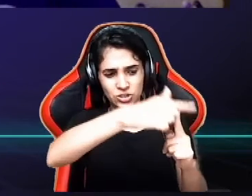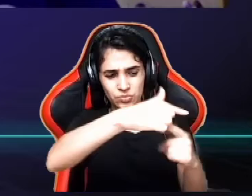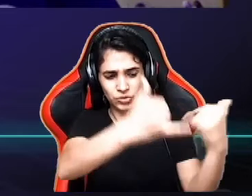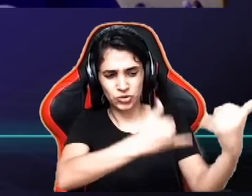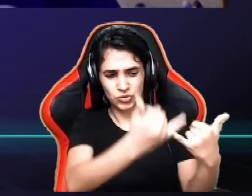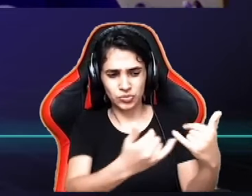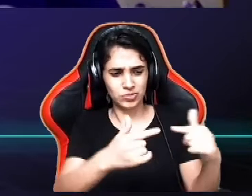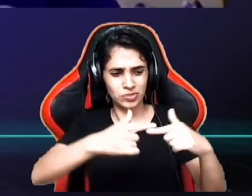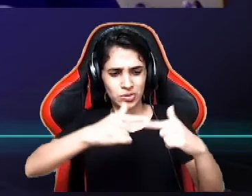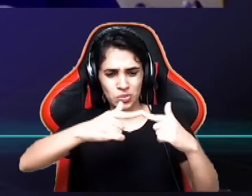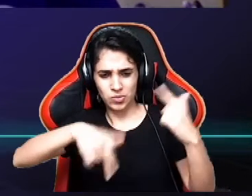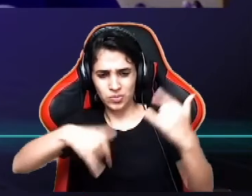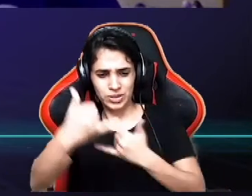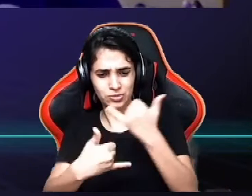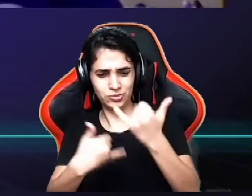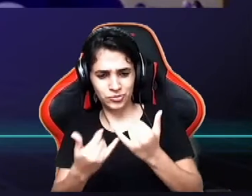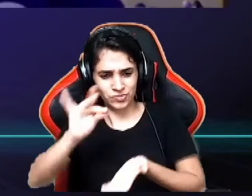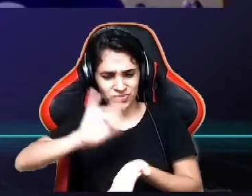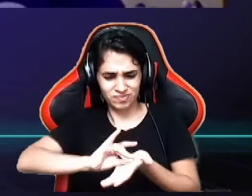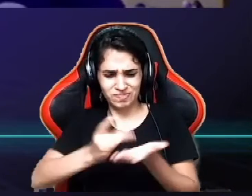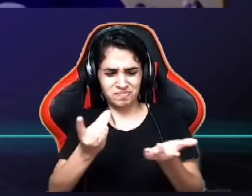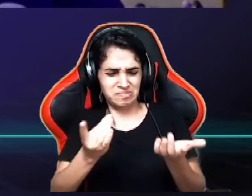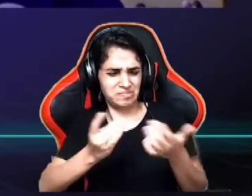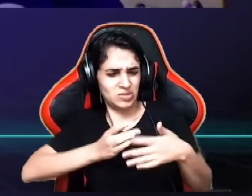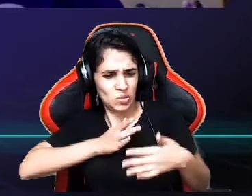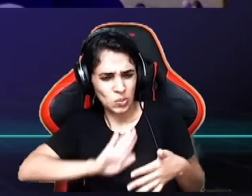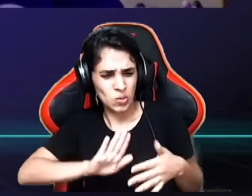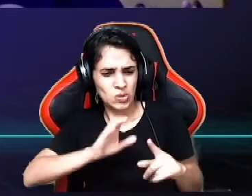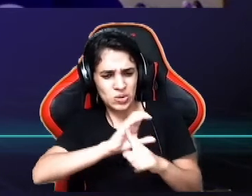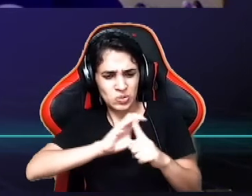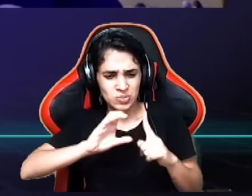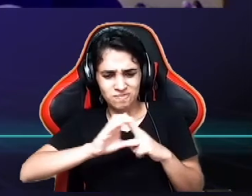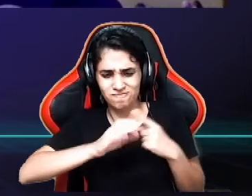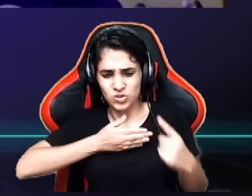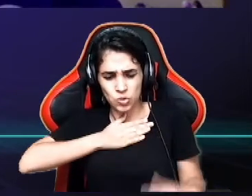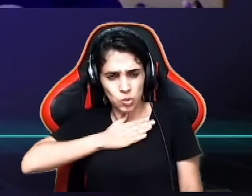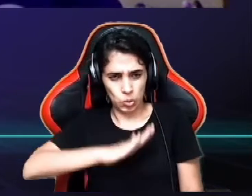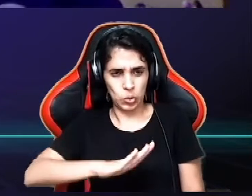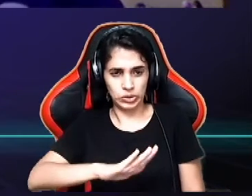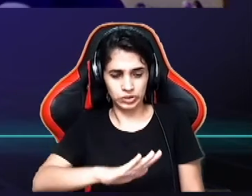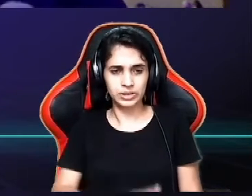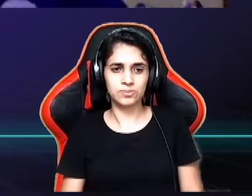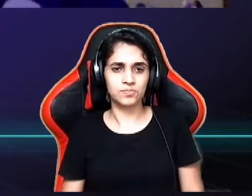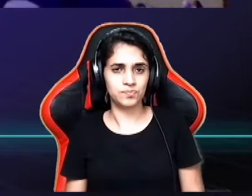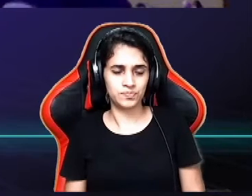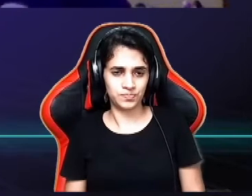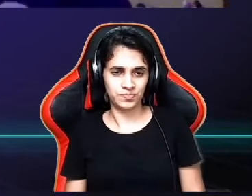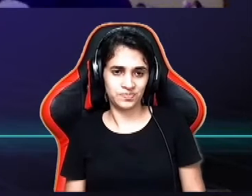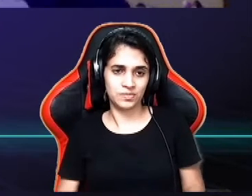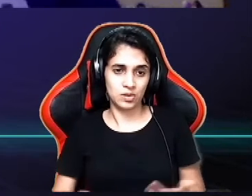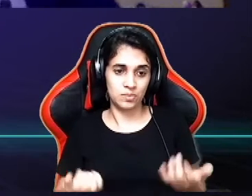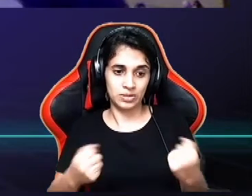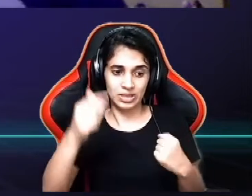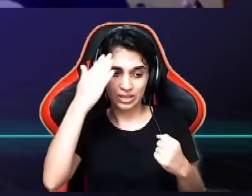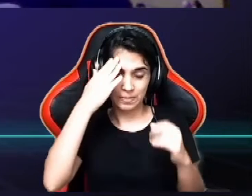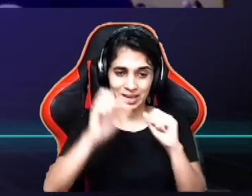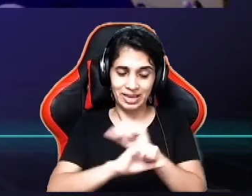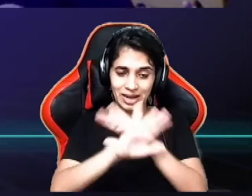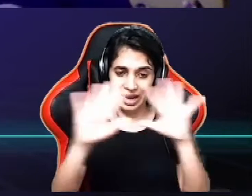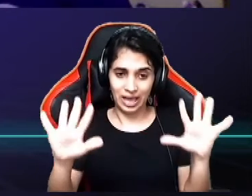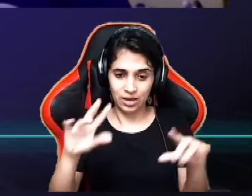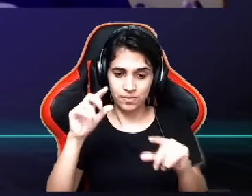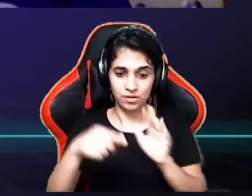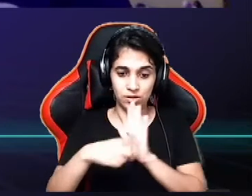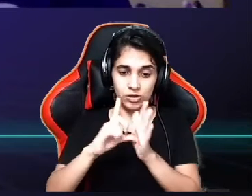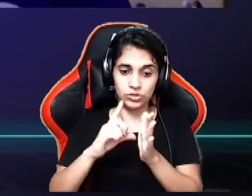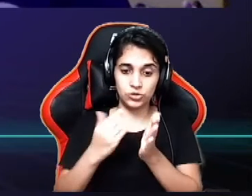harm your game. So they're going to start hating your game. It's going to be a toxic community, and so you have to map that